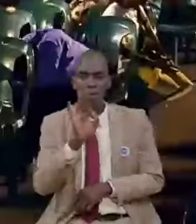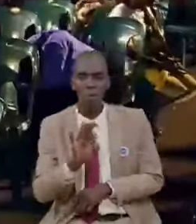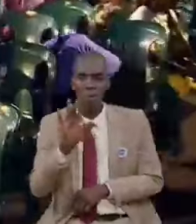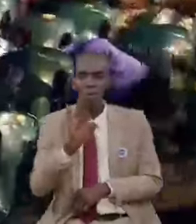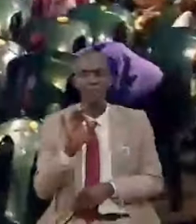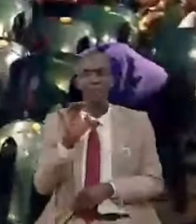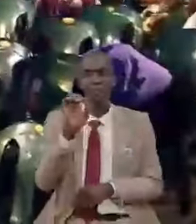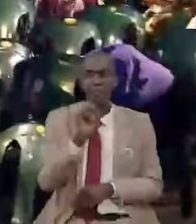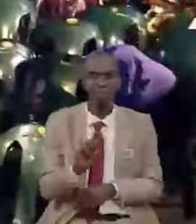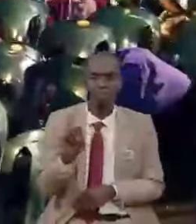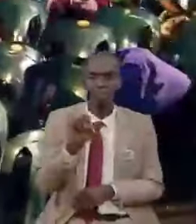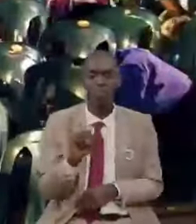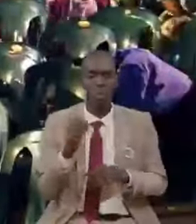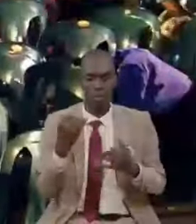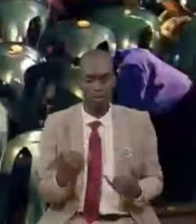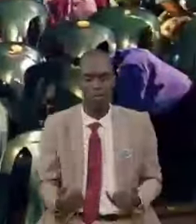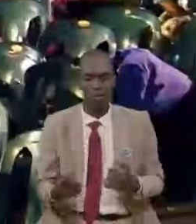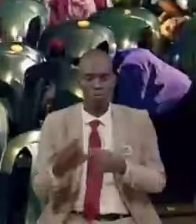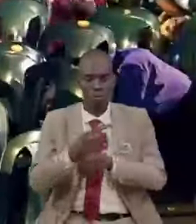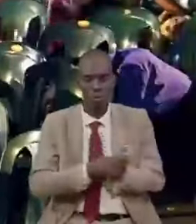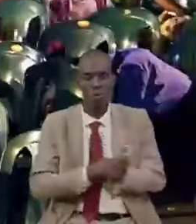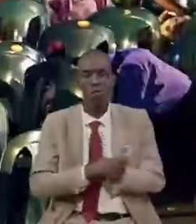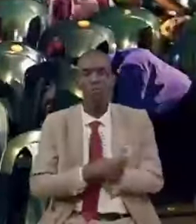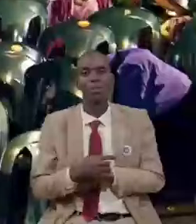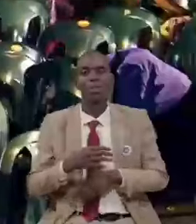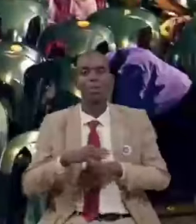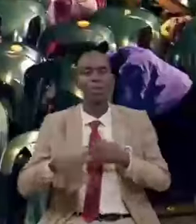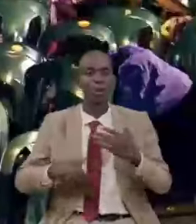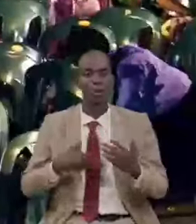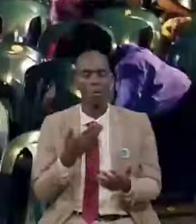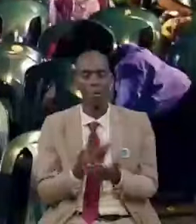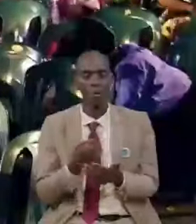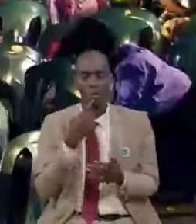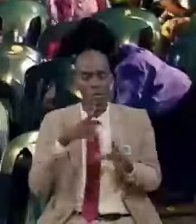Jesus under that pavilion